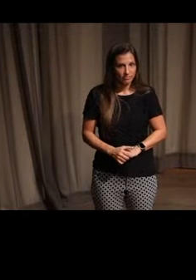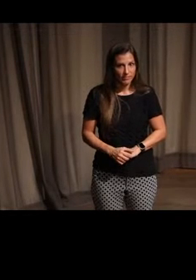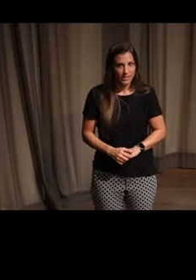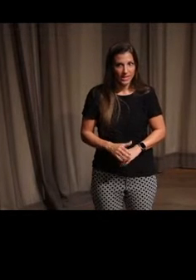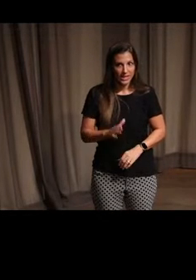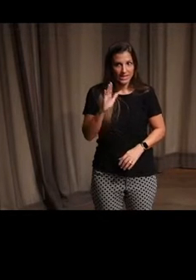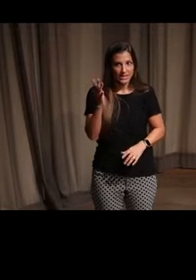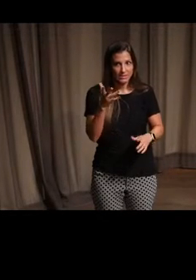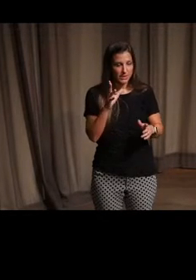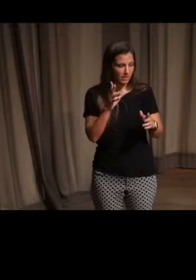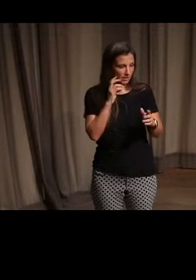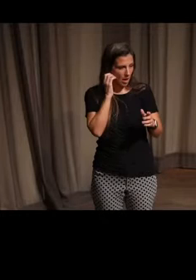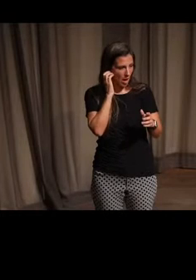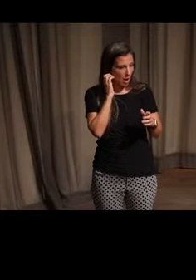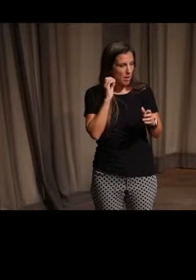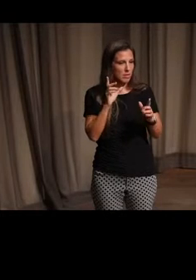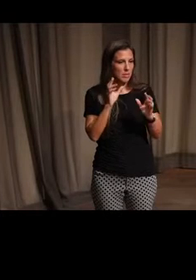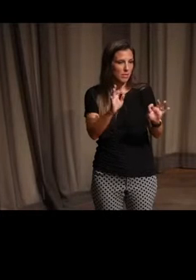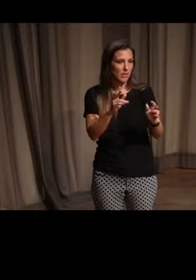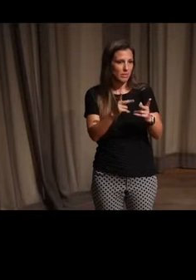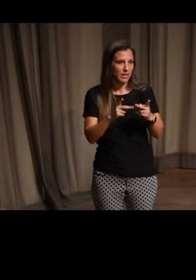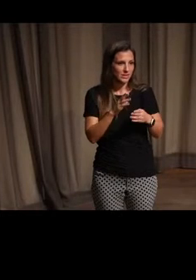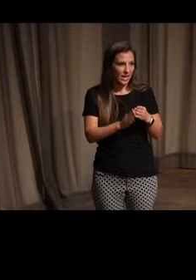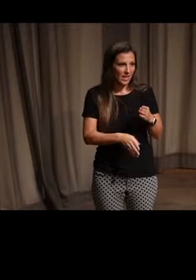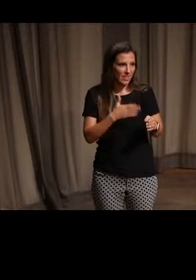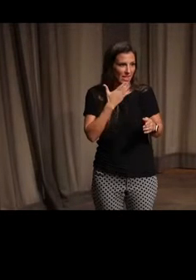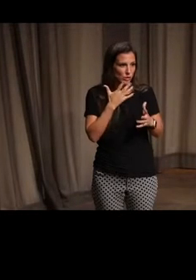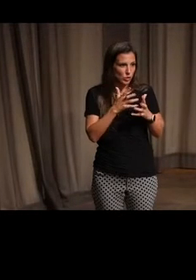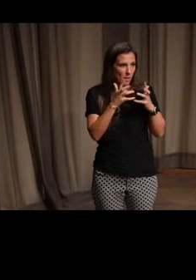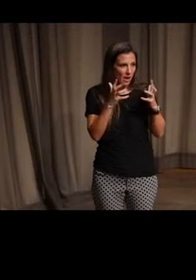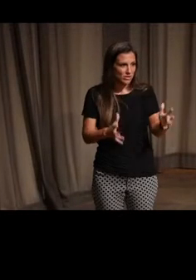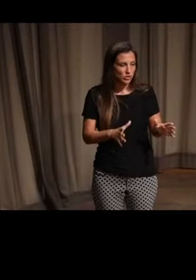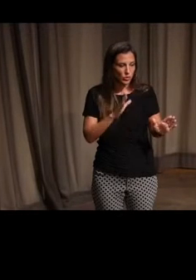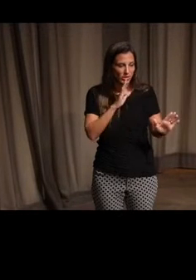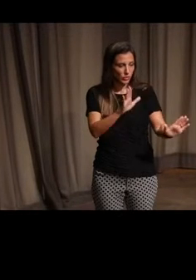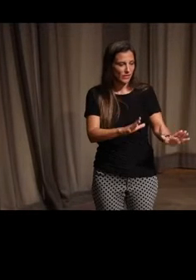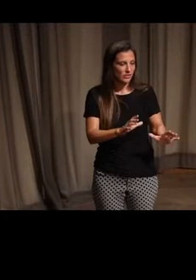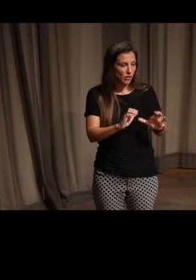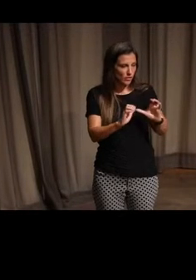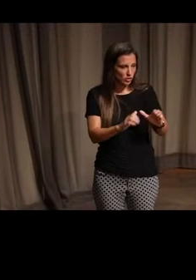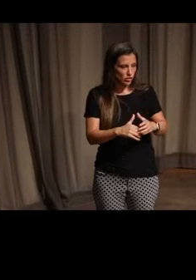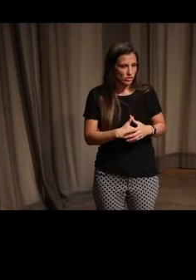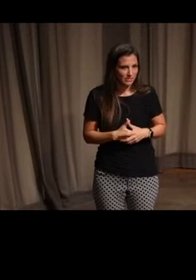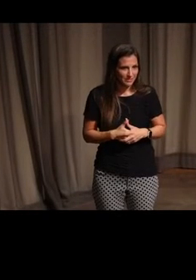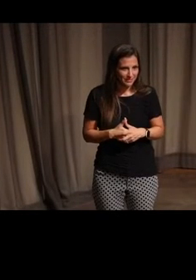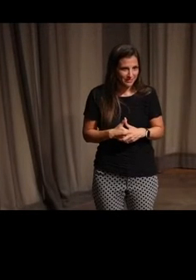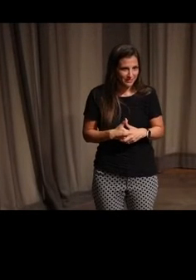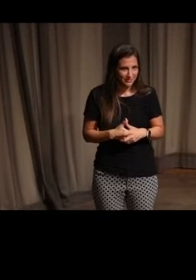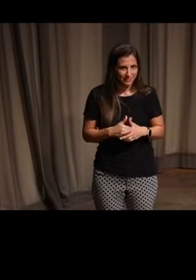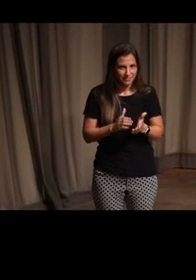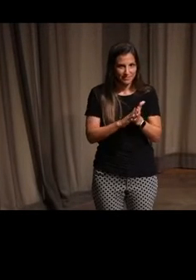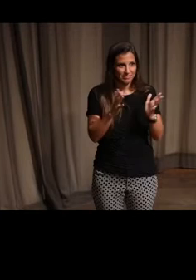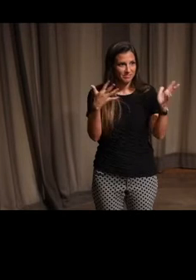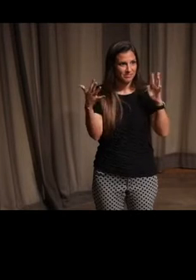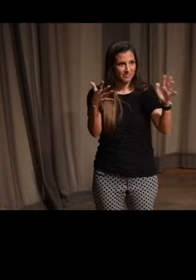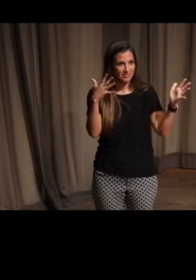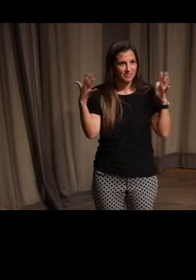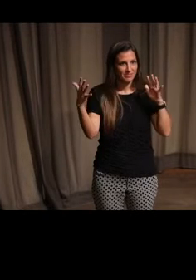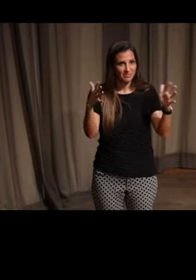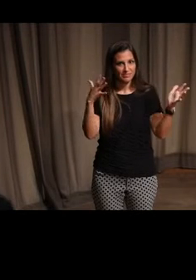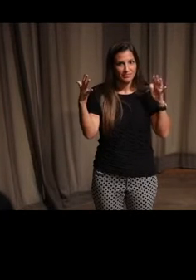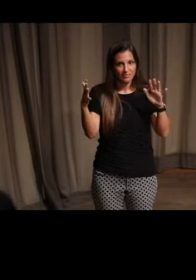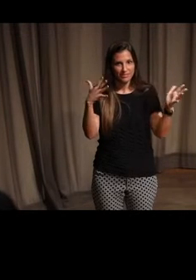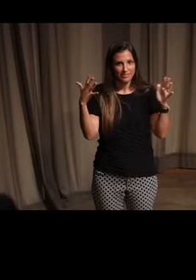Seems like the perfect note to end on. So thank you so much, Antonia and Maritza, for this really terrific conversation. Thank you all for coming.